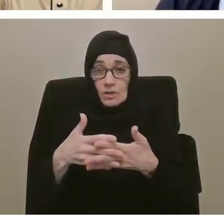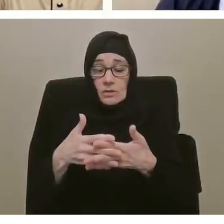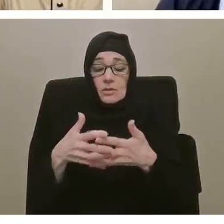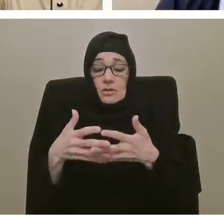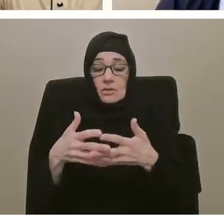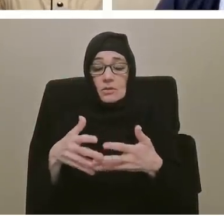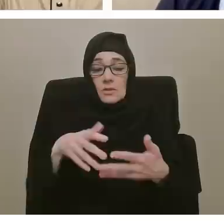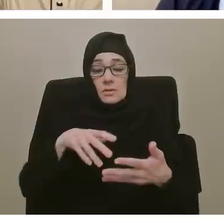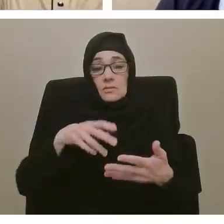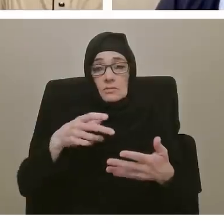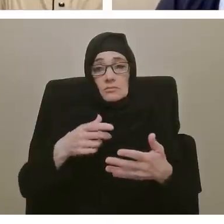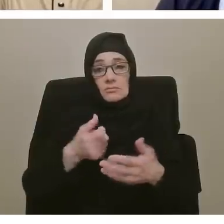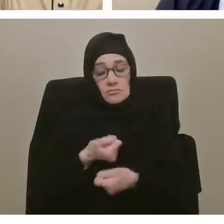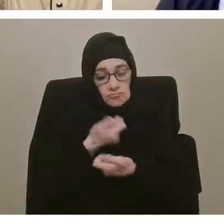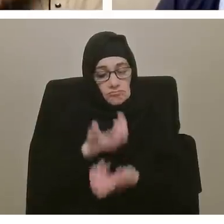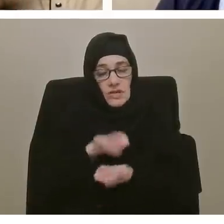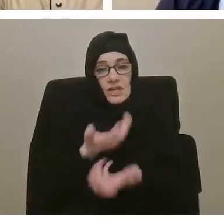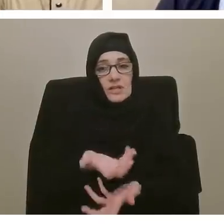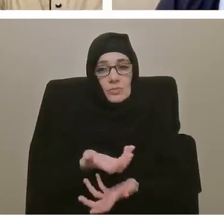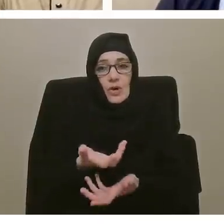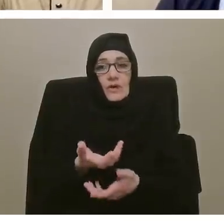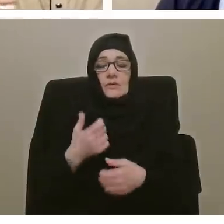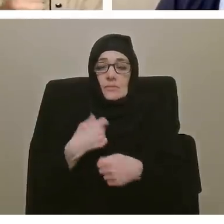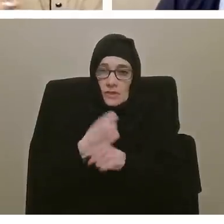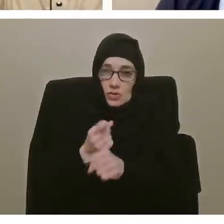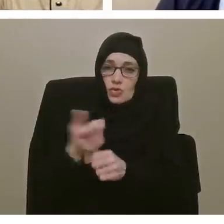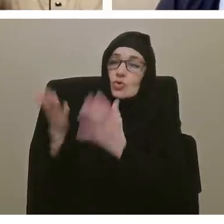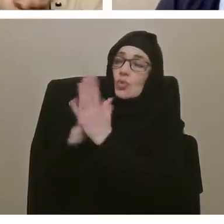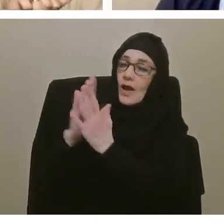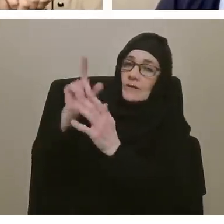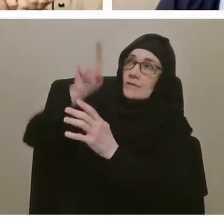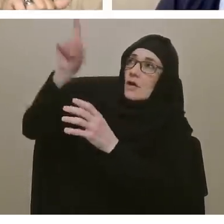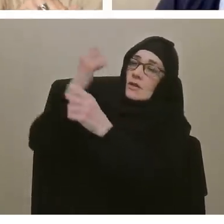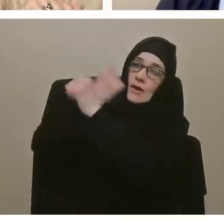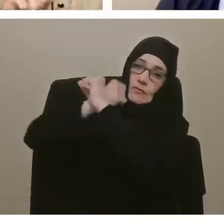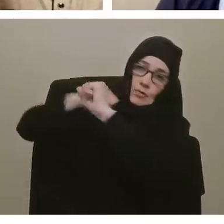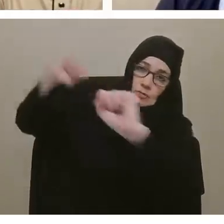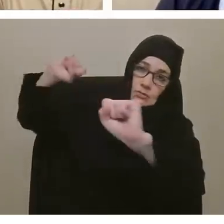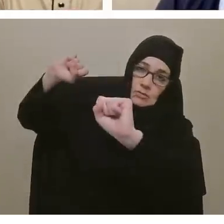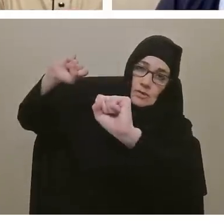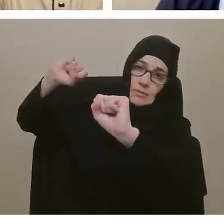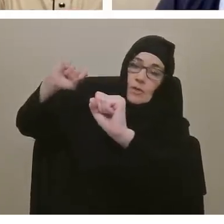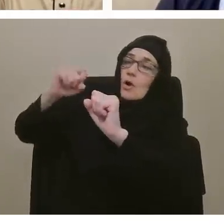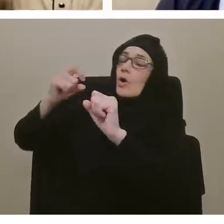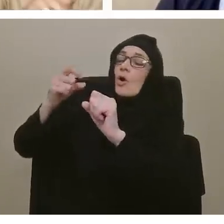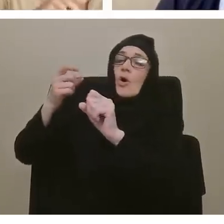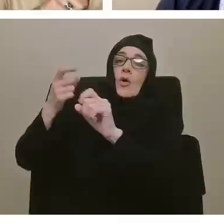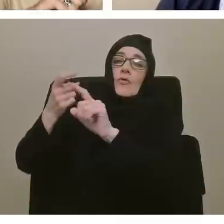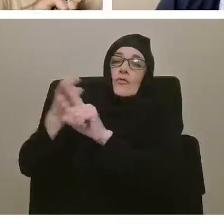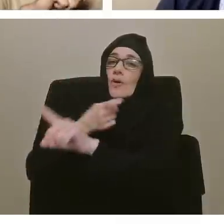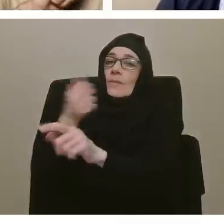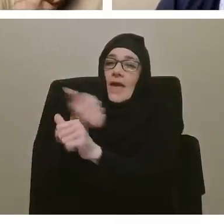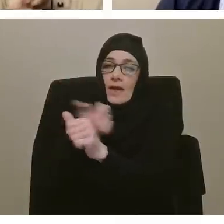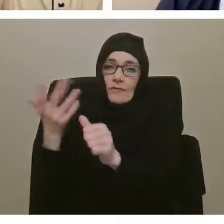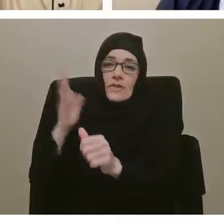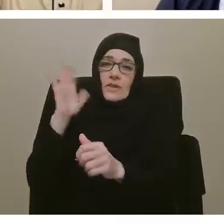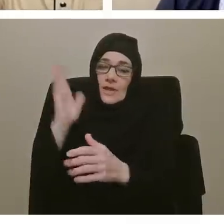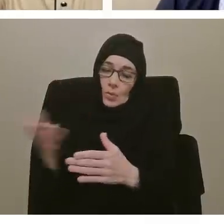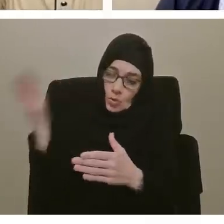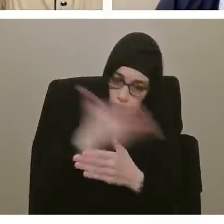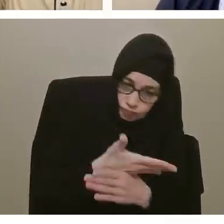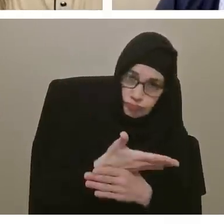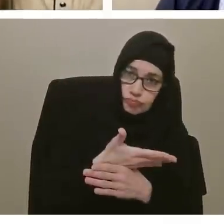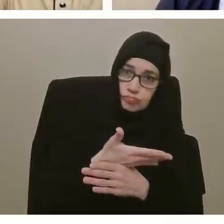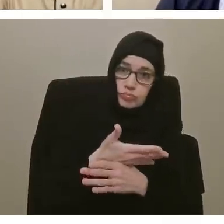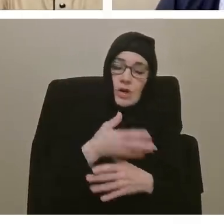subhanahu wa ta'ala from anything that will get in between. Min al-jinnati wa nas, the human devils, the jinn devils, the